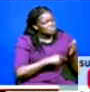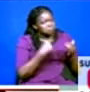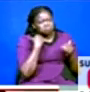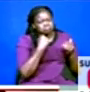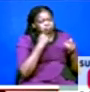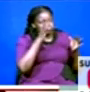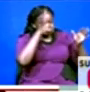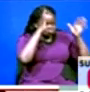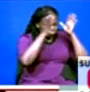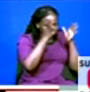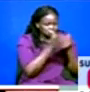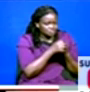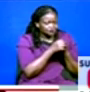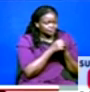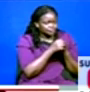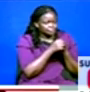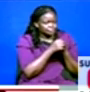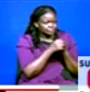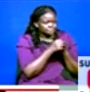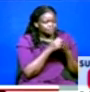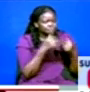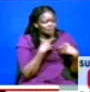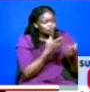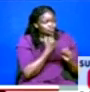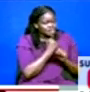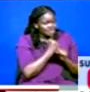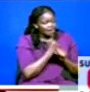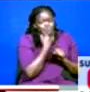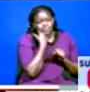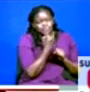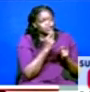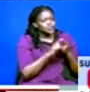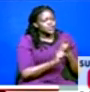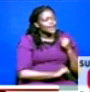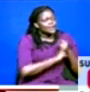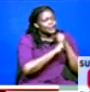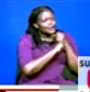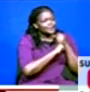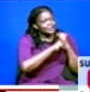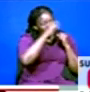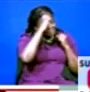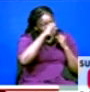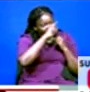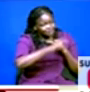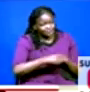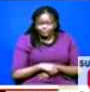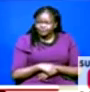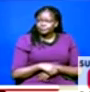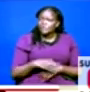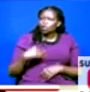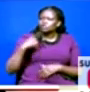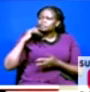initiatives, you know, have you taken recently to support the government? Yeah, I want to say